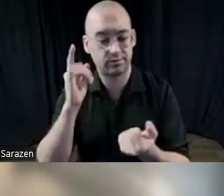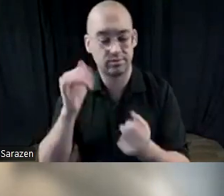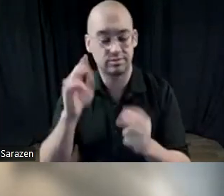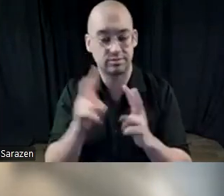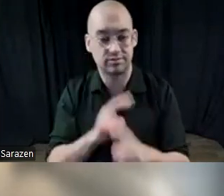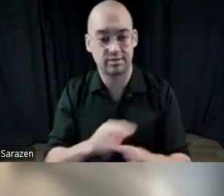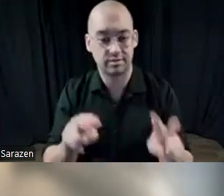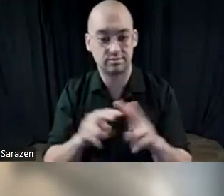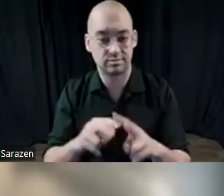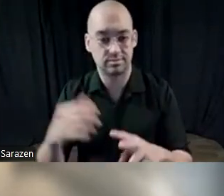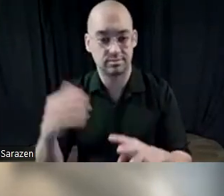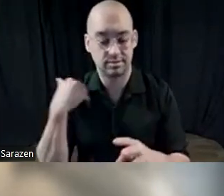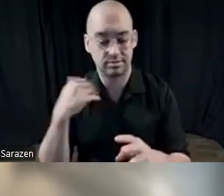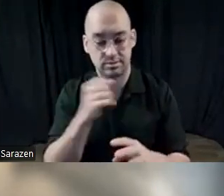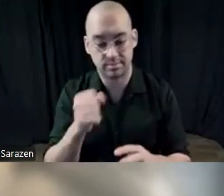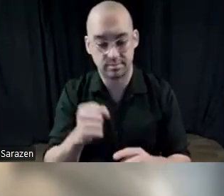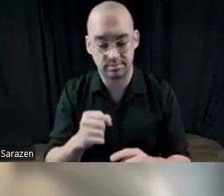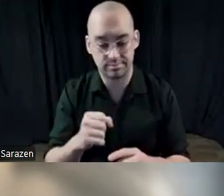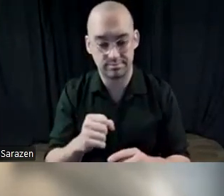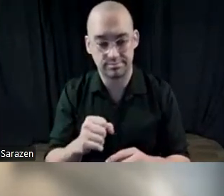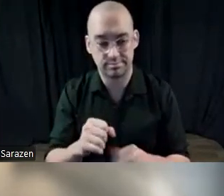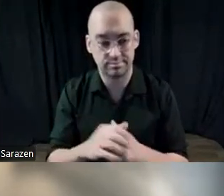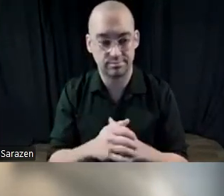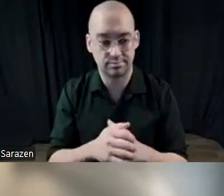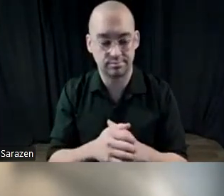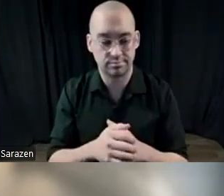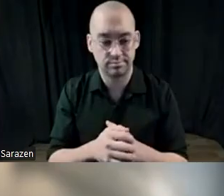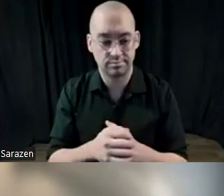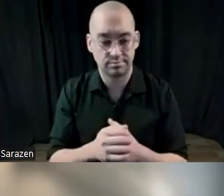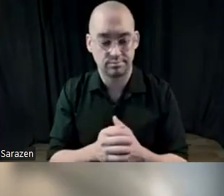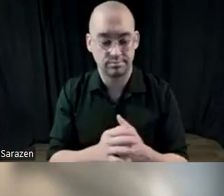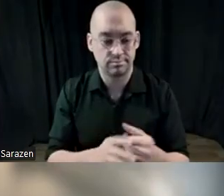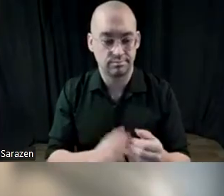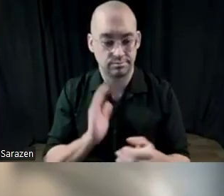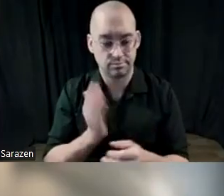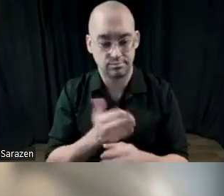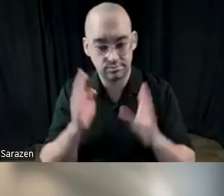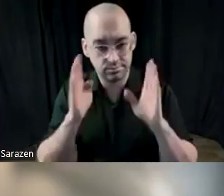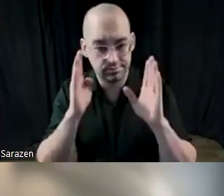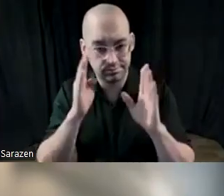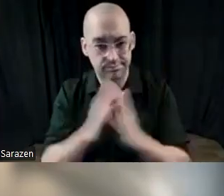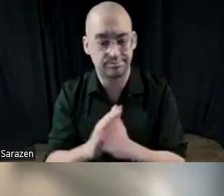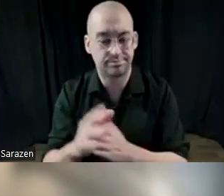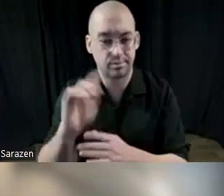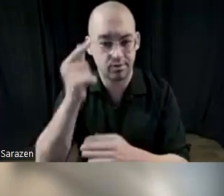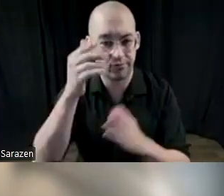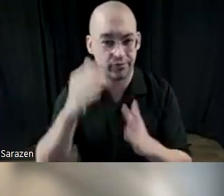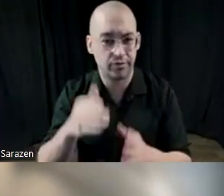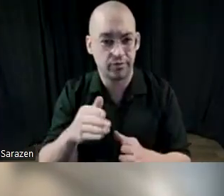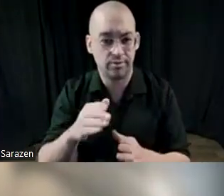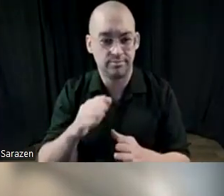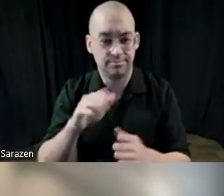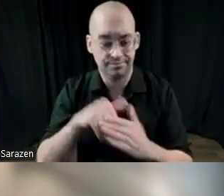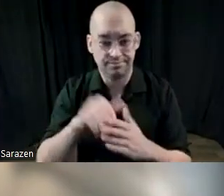is centered in equity and inclusion, and we're being vigilant. Our governor was in Washington, D.C. just yesterday,